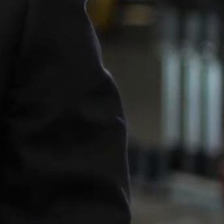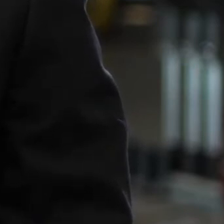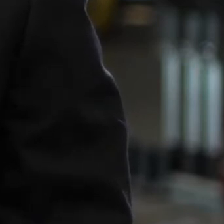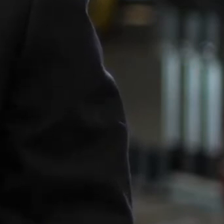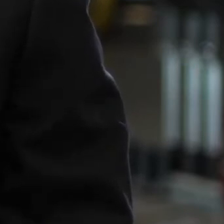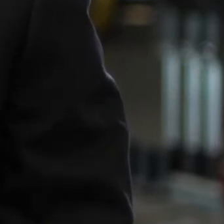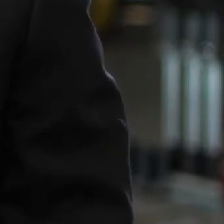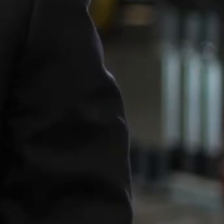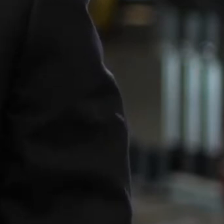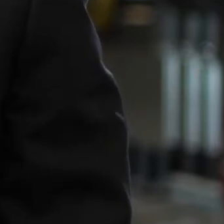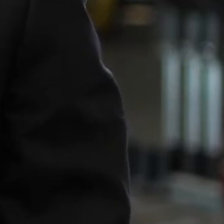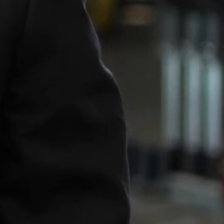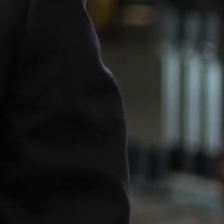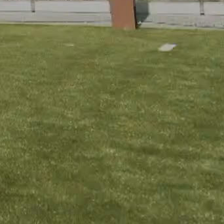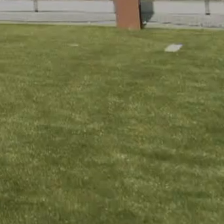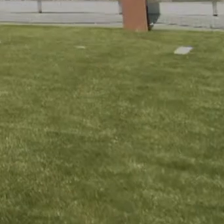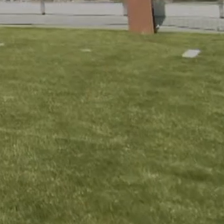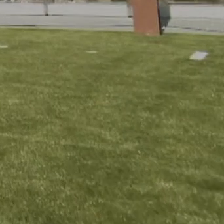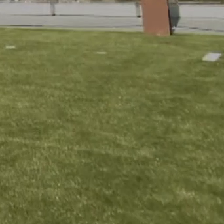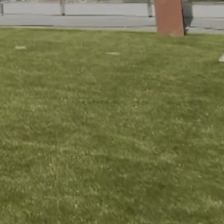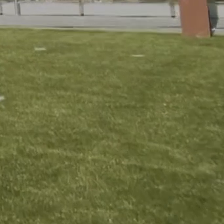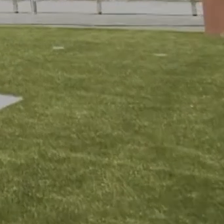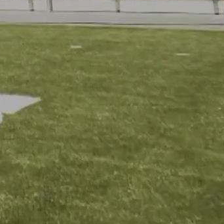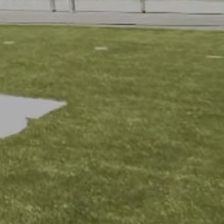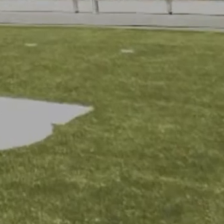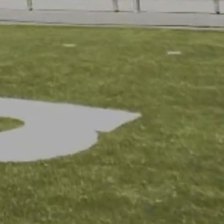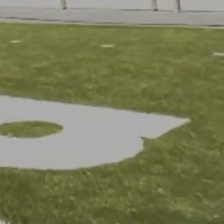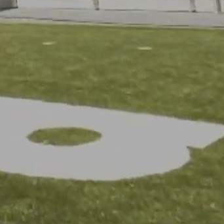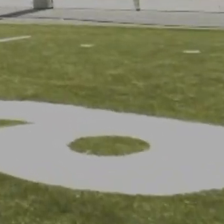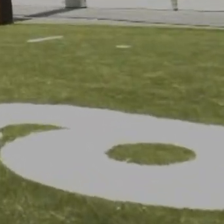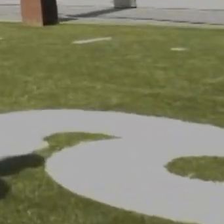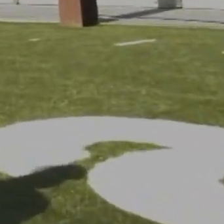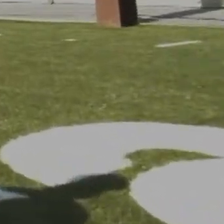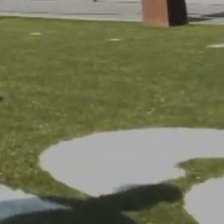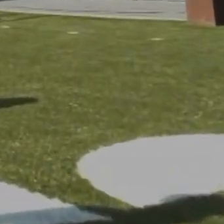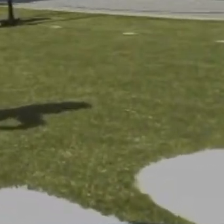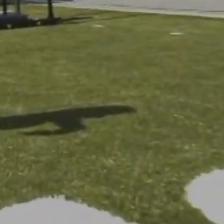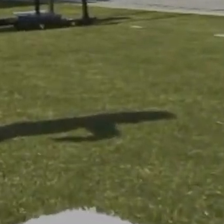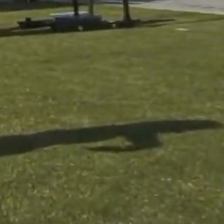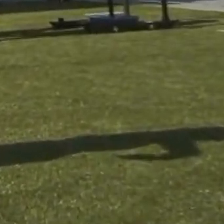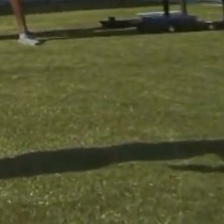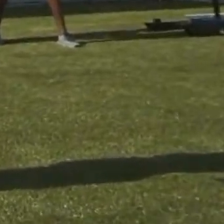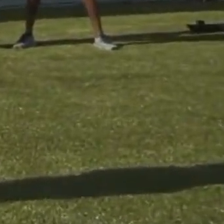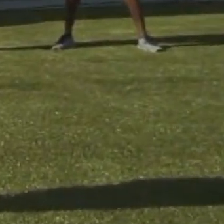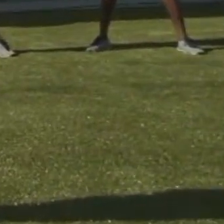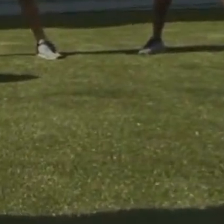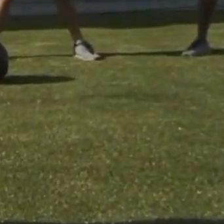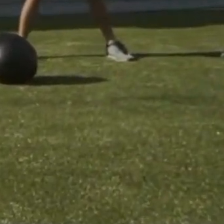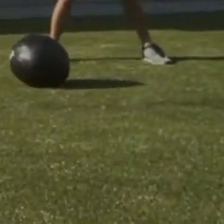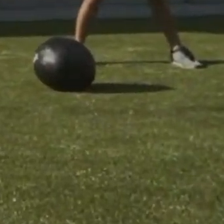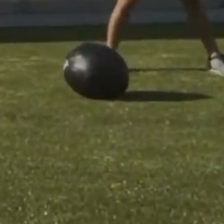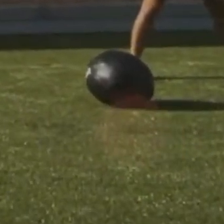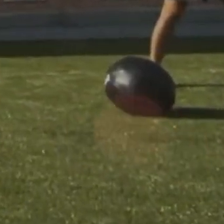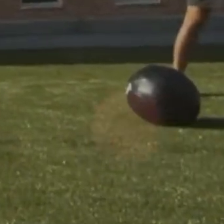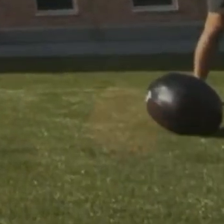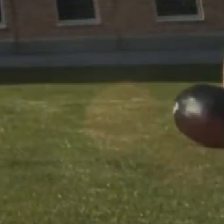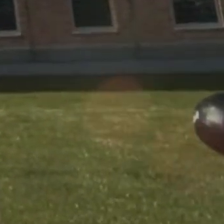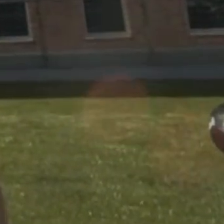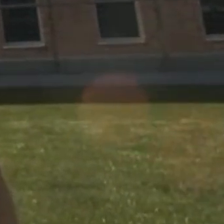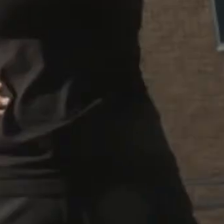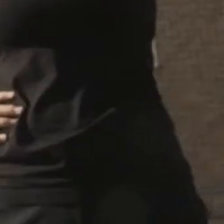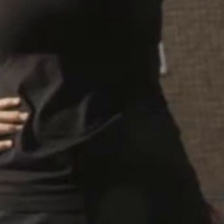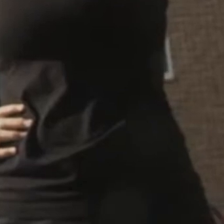and uncertainty, making this place really special as we move forward. Our vision is that this is